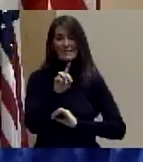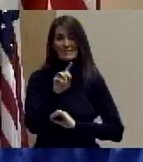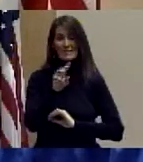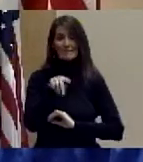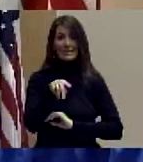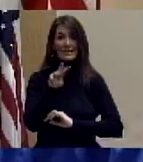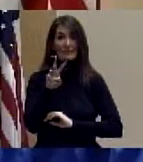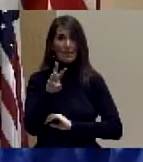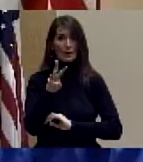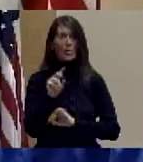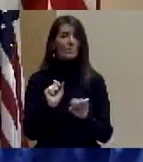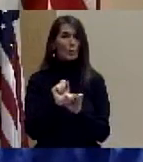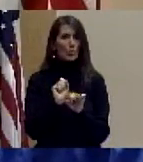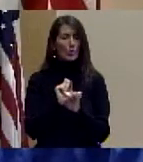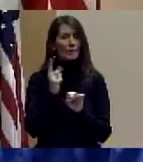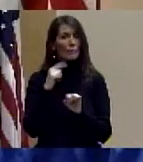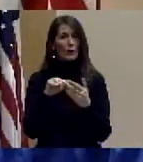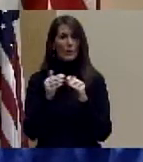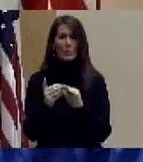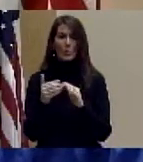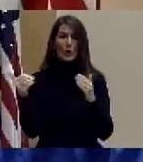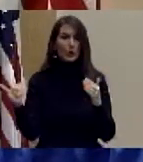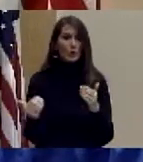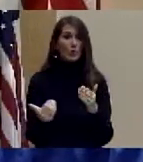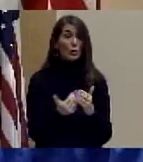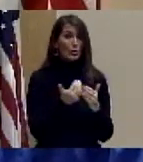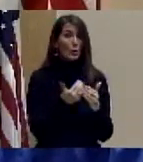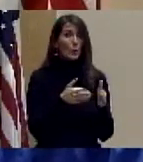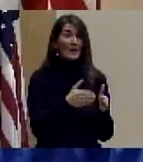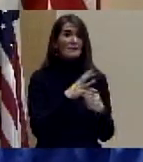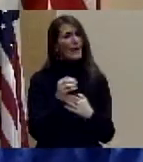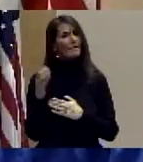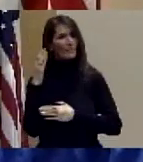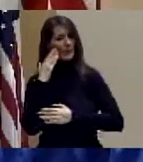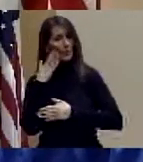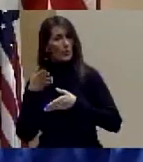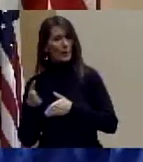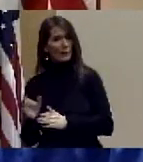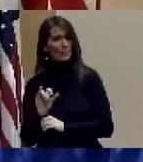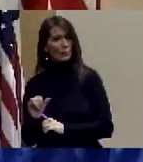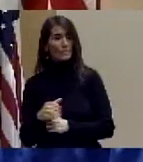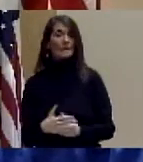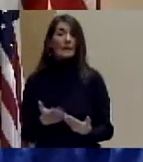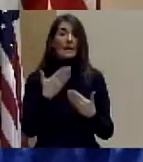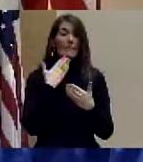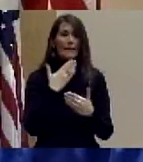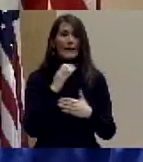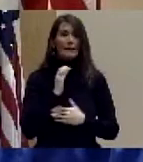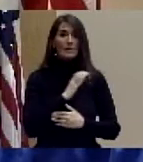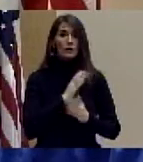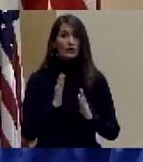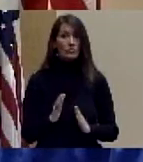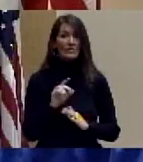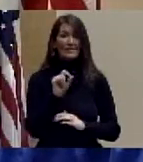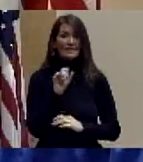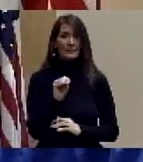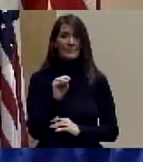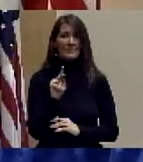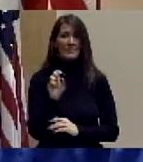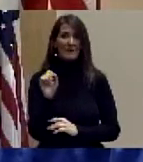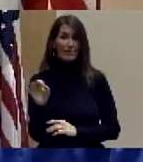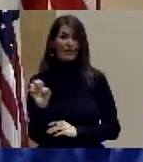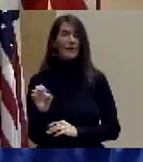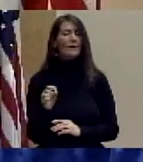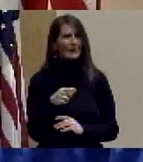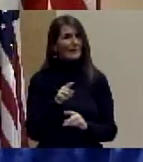the community in new ways and familiar ones. I want to thank our Commissioner of Public Works, Tim Keefe, who